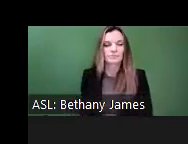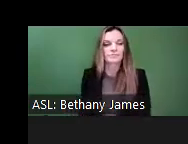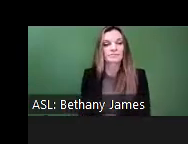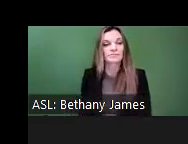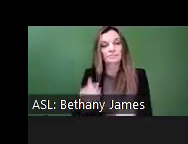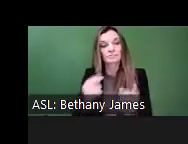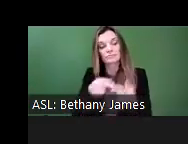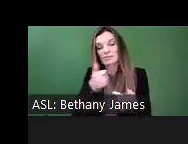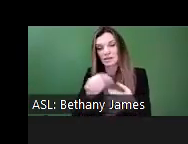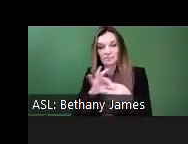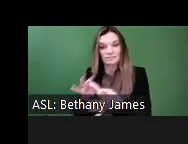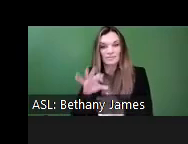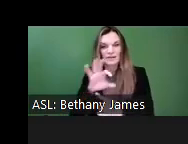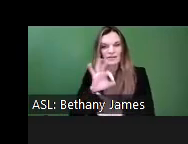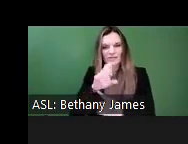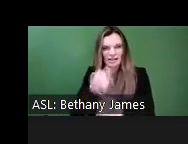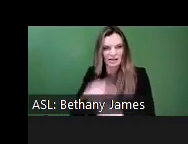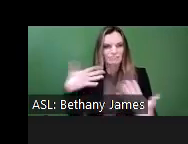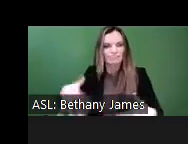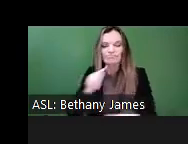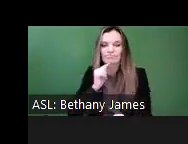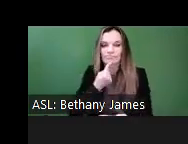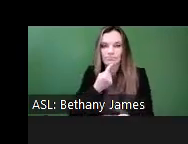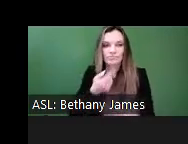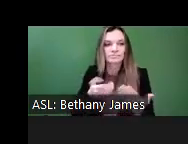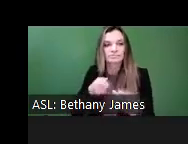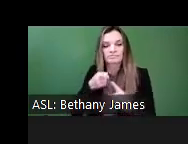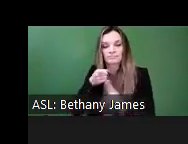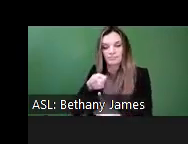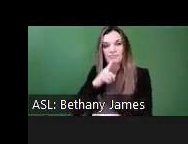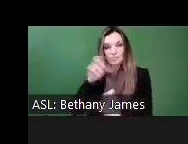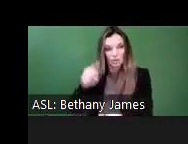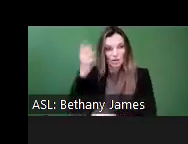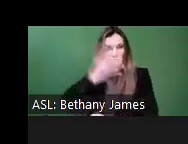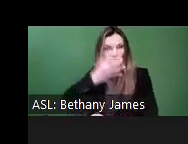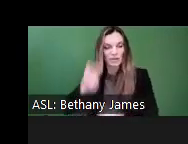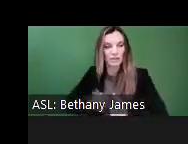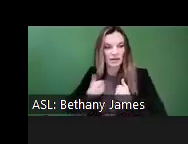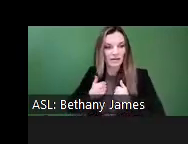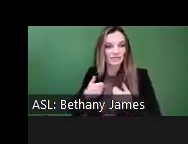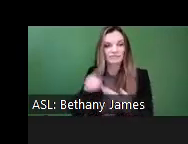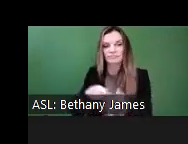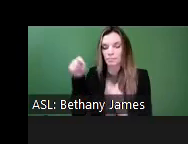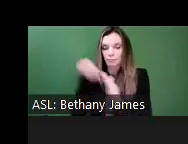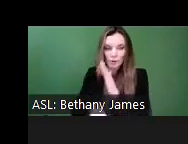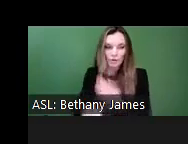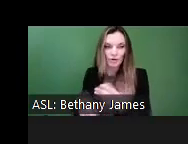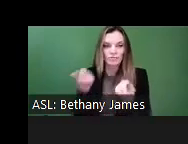murder, attempt or solicitation of murder, torture, carjacking, and armed robbery,